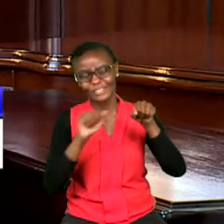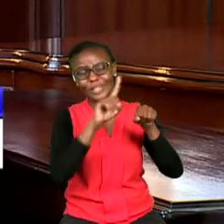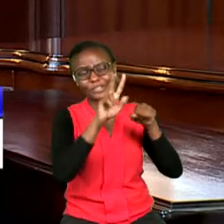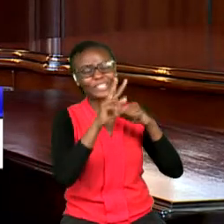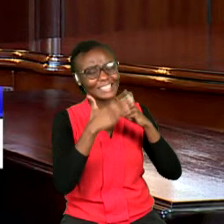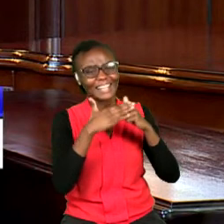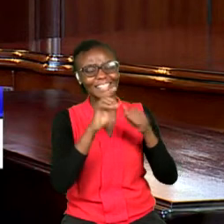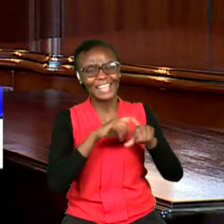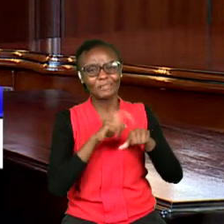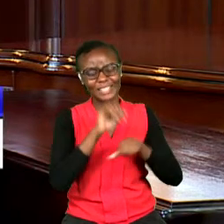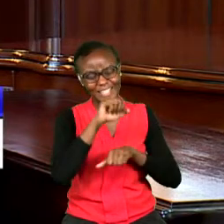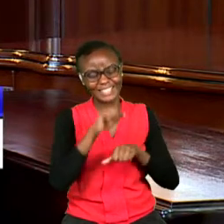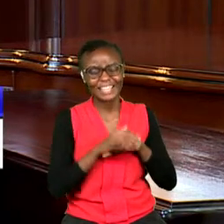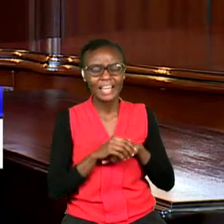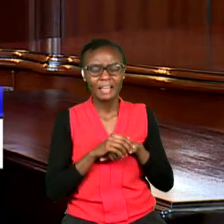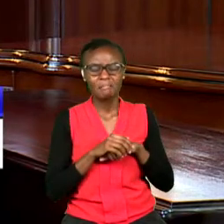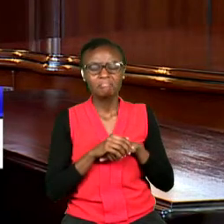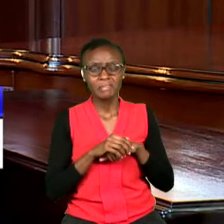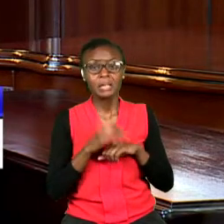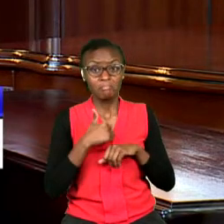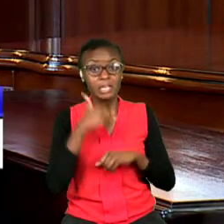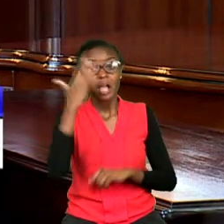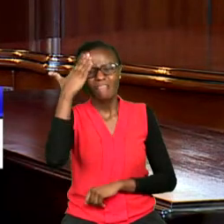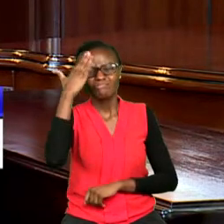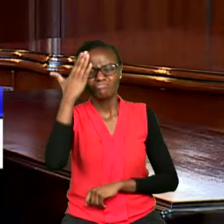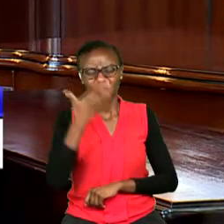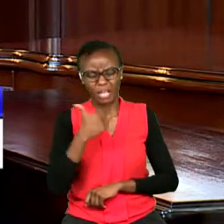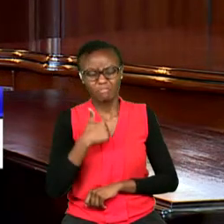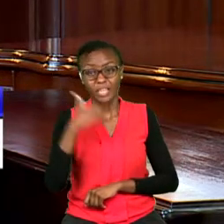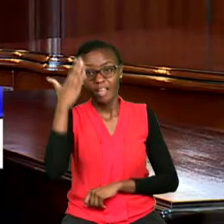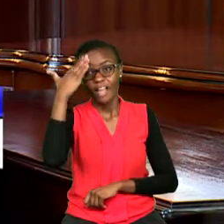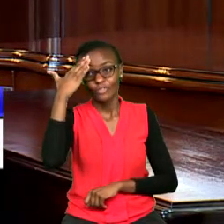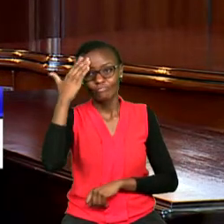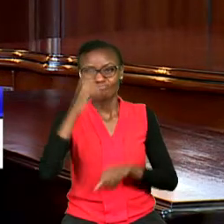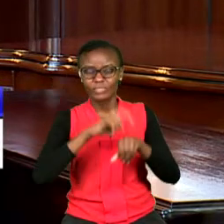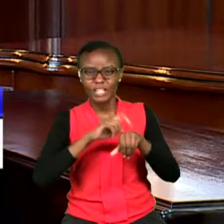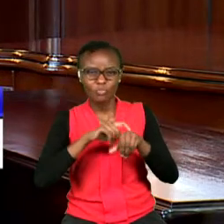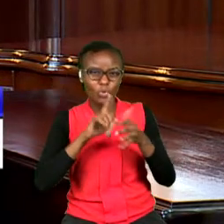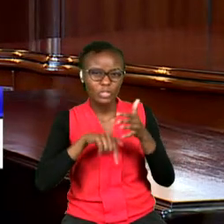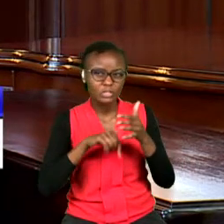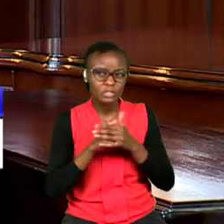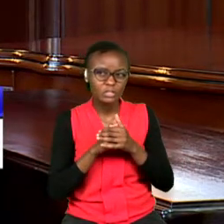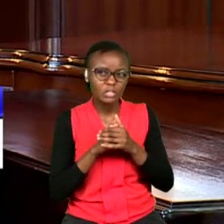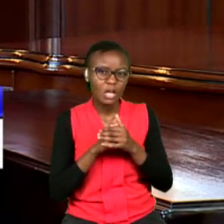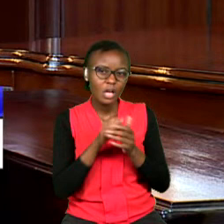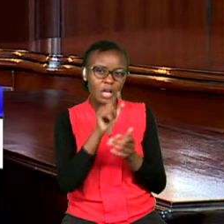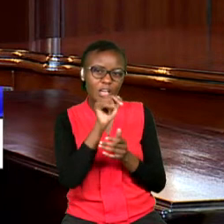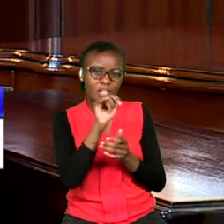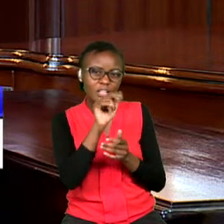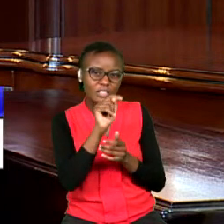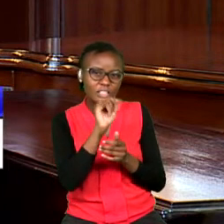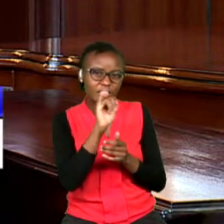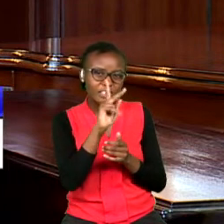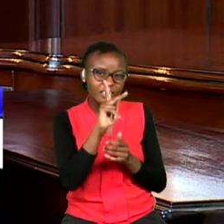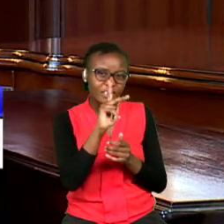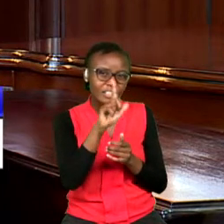129 times. I know at Kikrok, I've stayed in